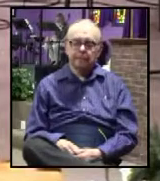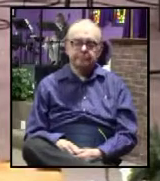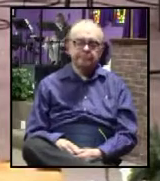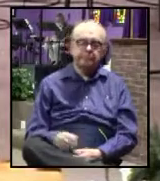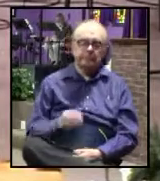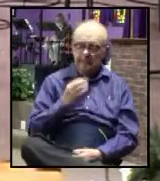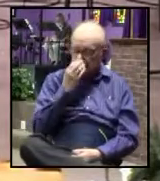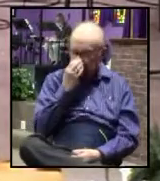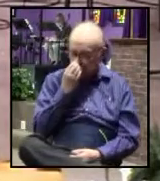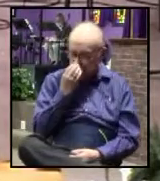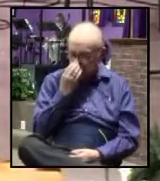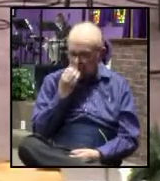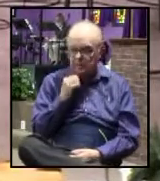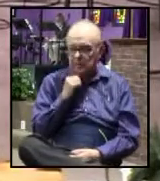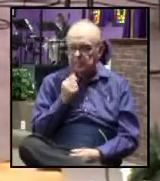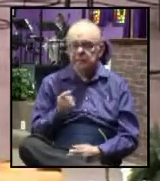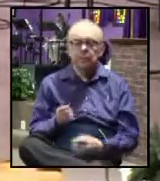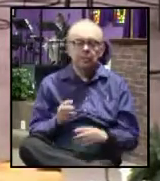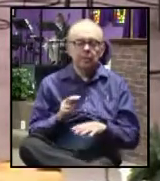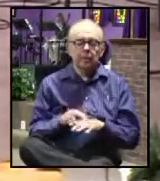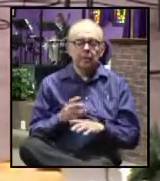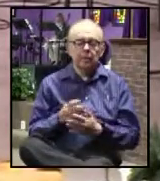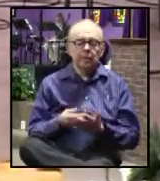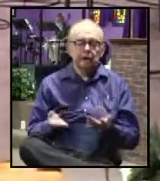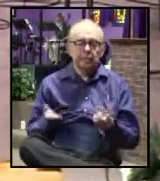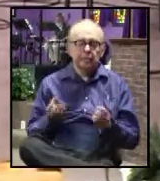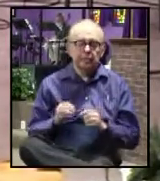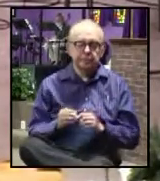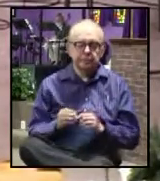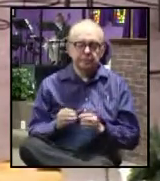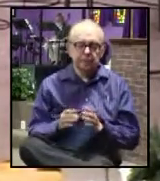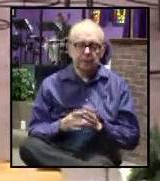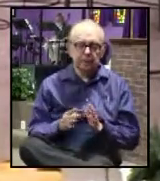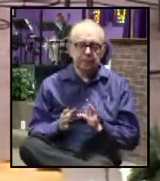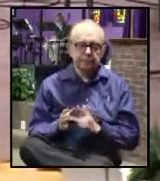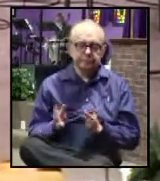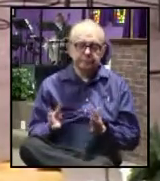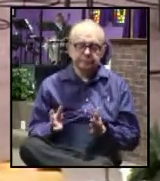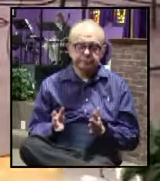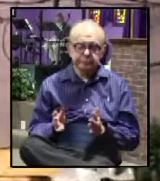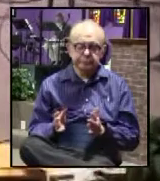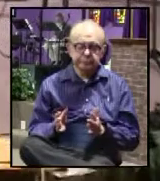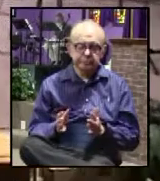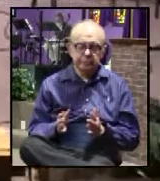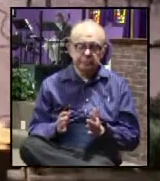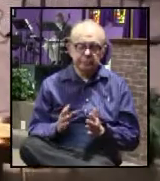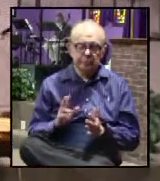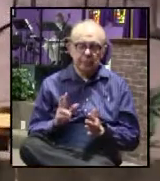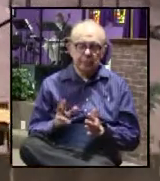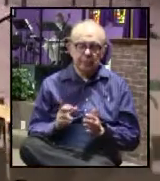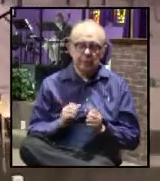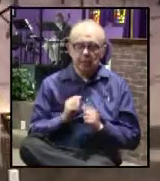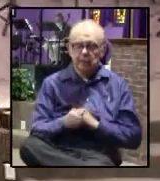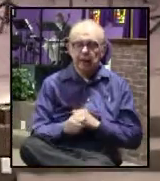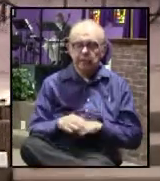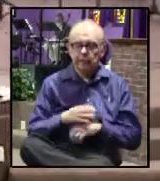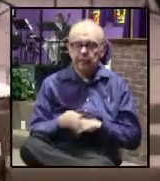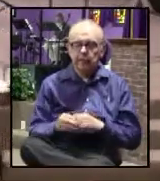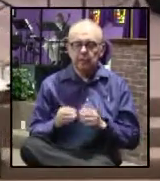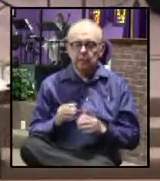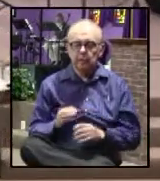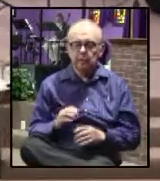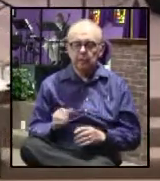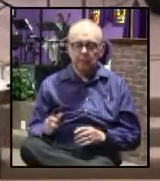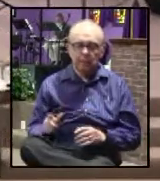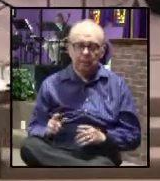Nothing out of the ordinary taking place in the very beginning of the story. Jesus, in his third Passover meal with his disciples,